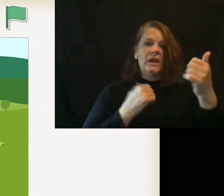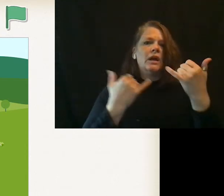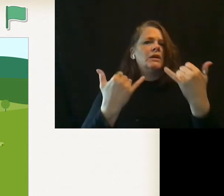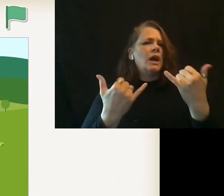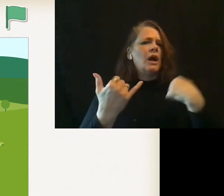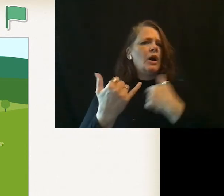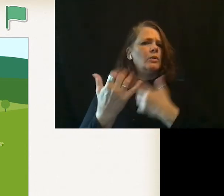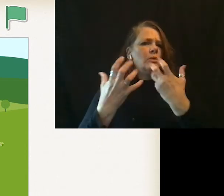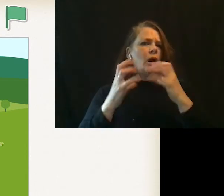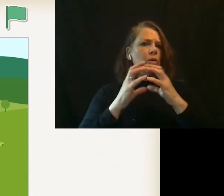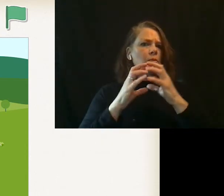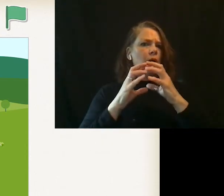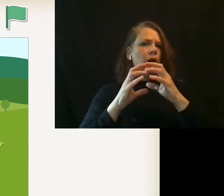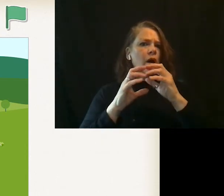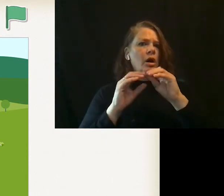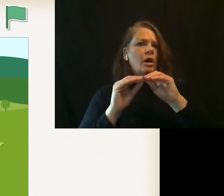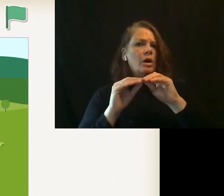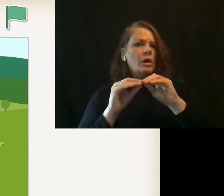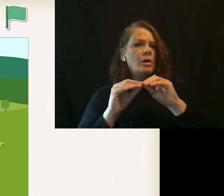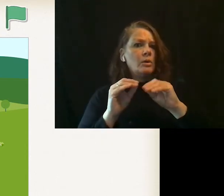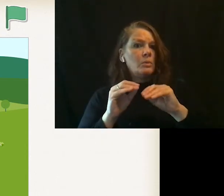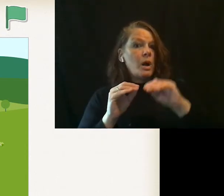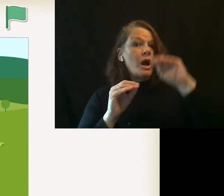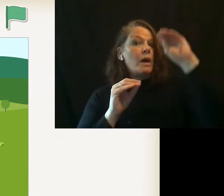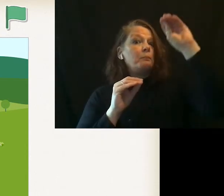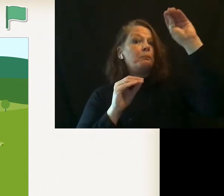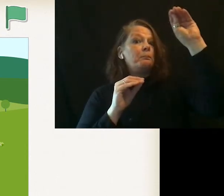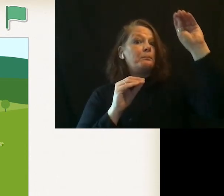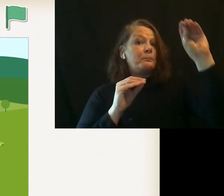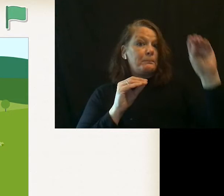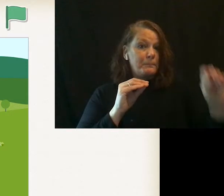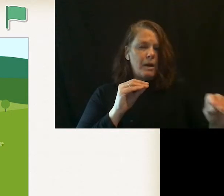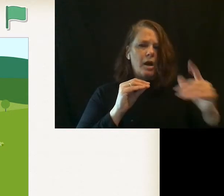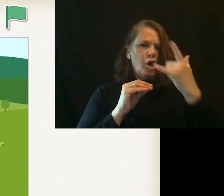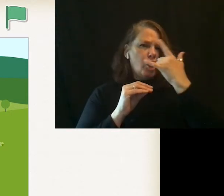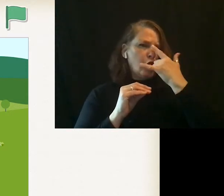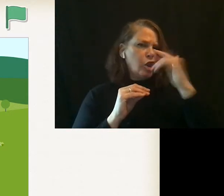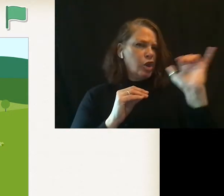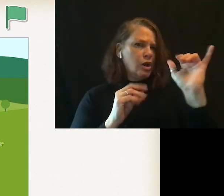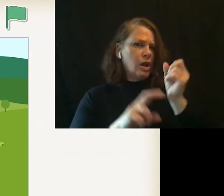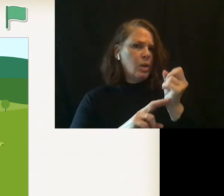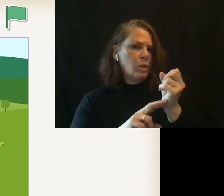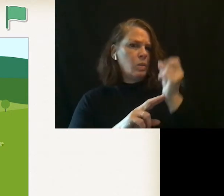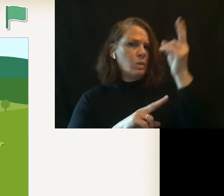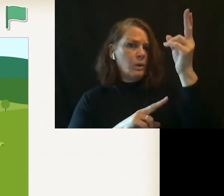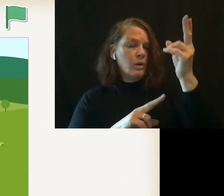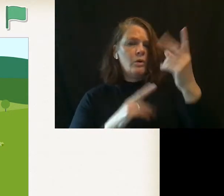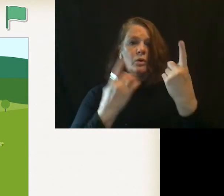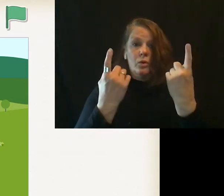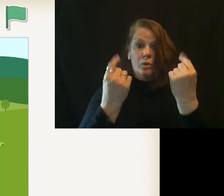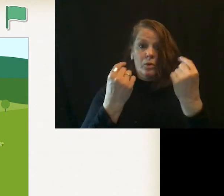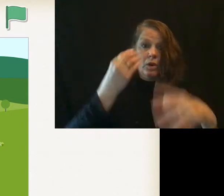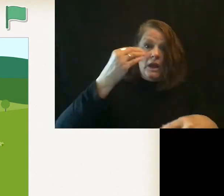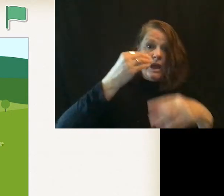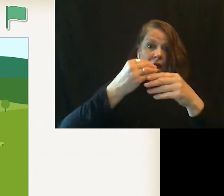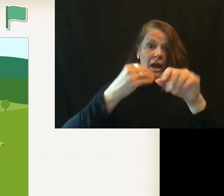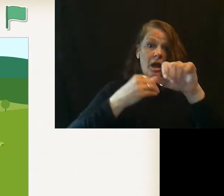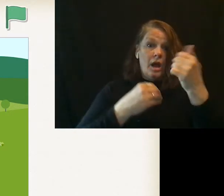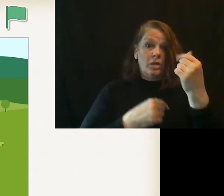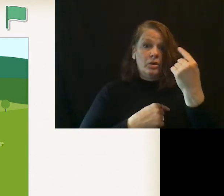to move up into the air and then down, so it looks like he's throwing it. So to do this, we add in another green